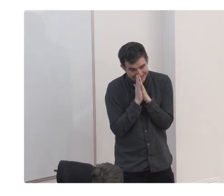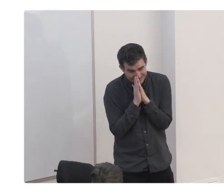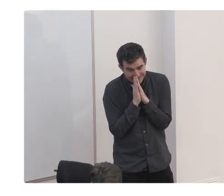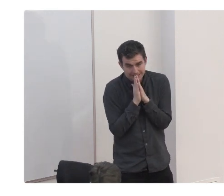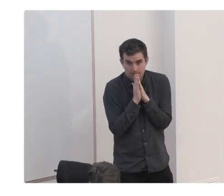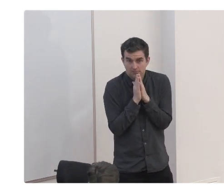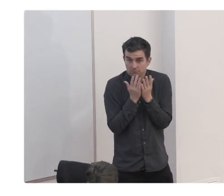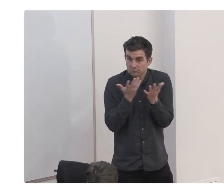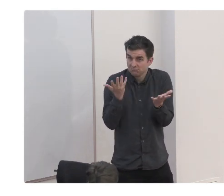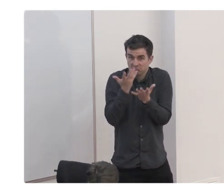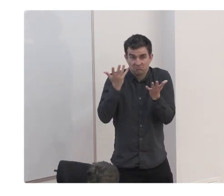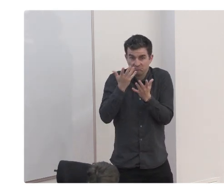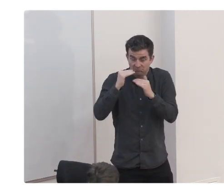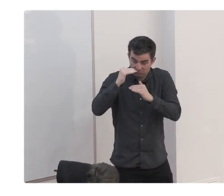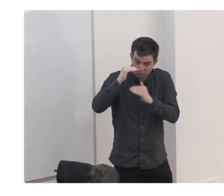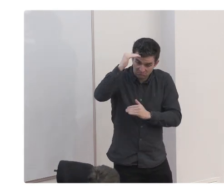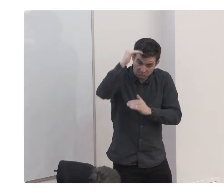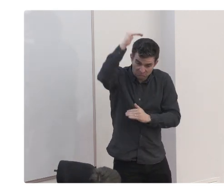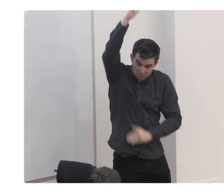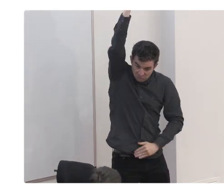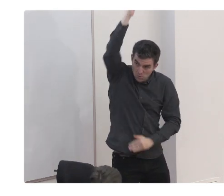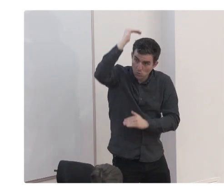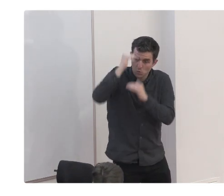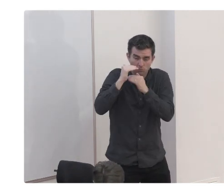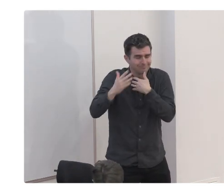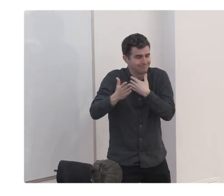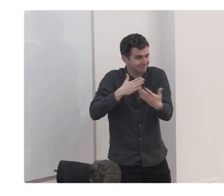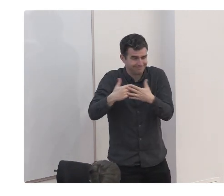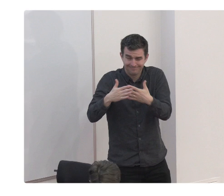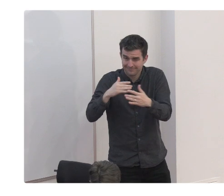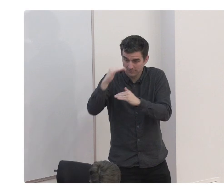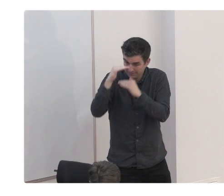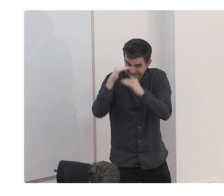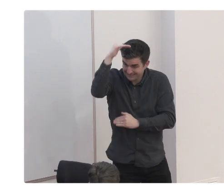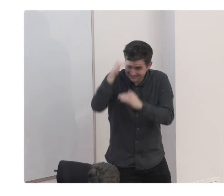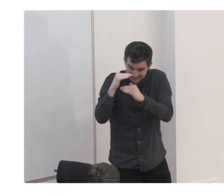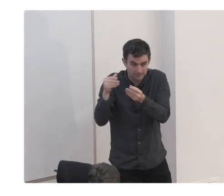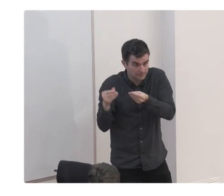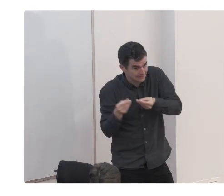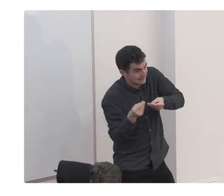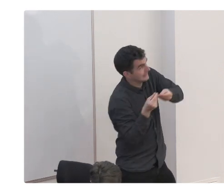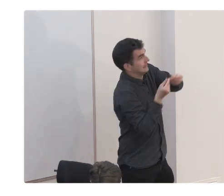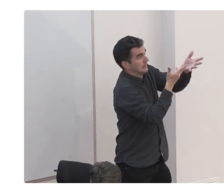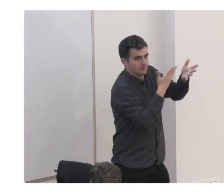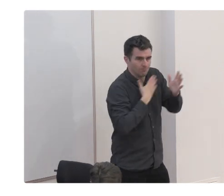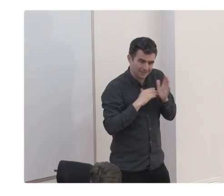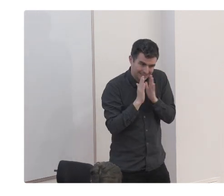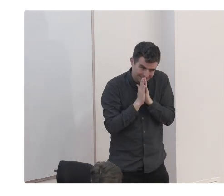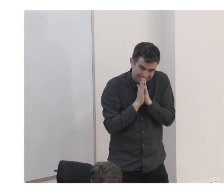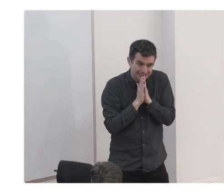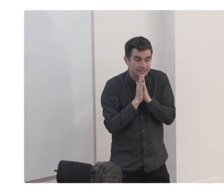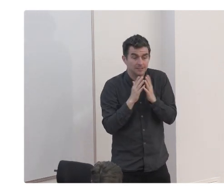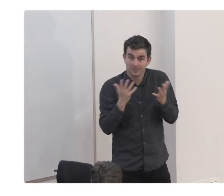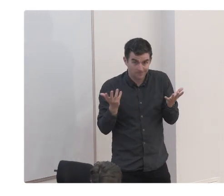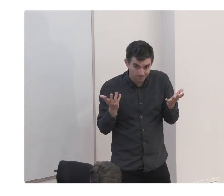the CRPD committee may have their own decision based on our shadow reports. And after